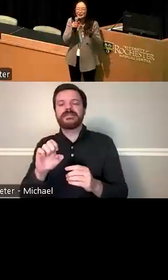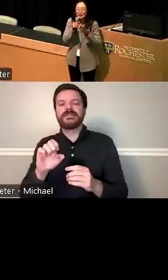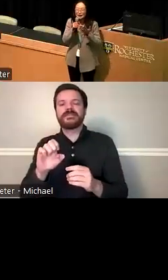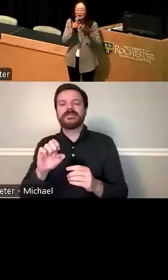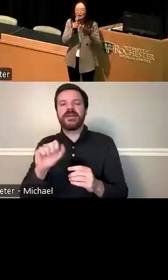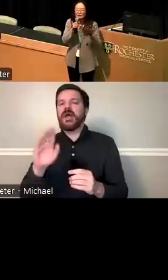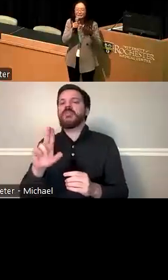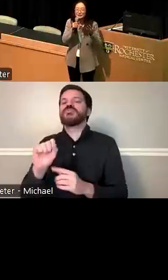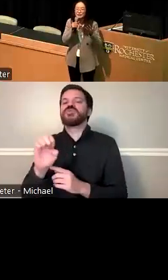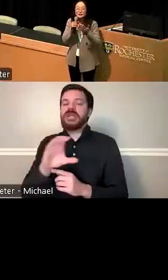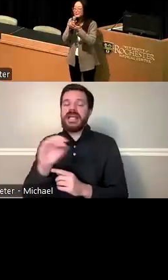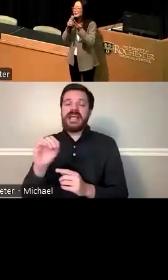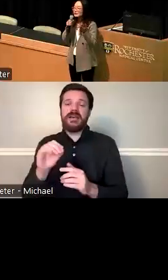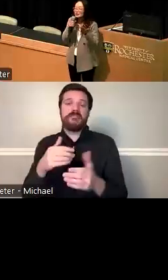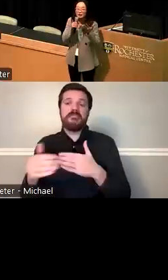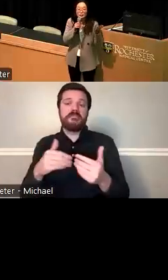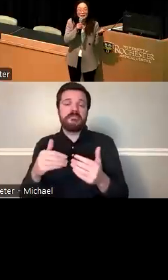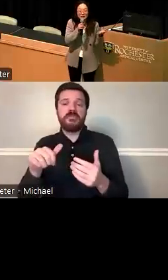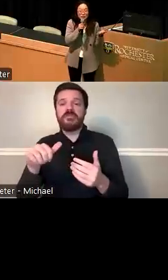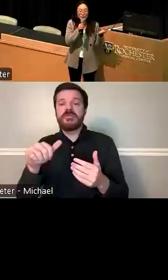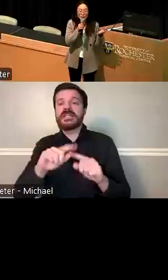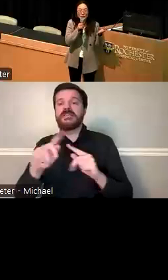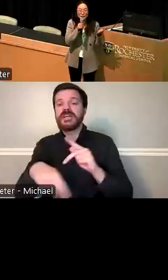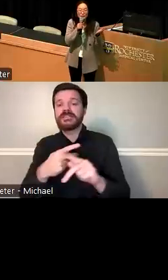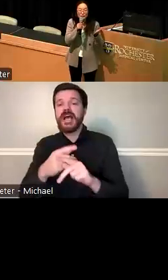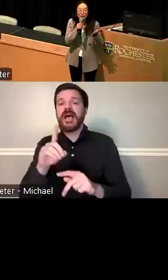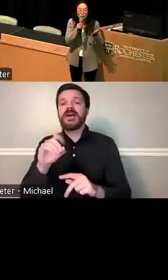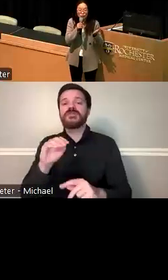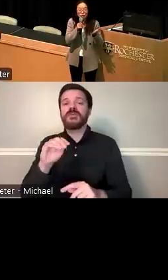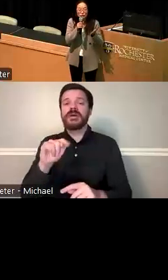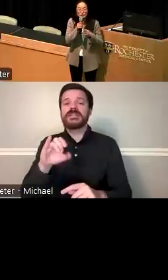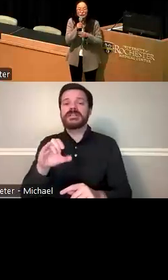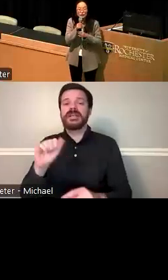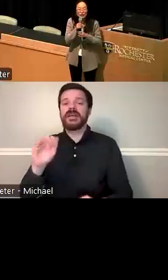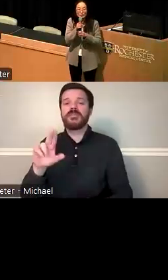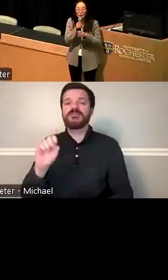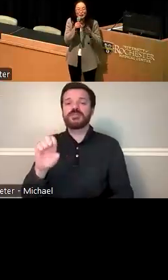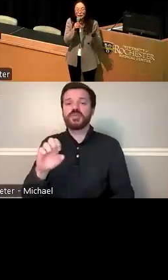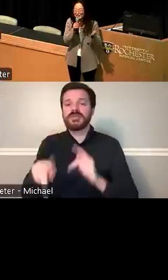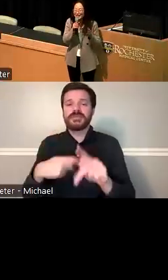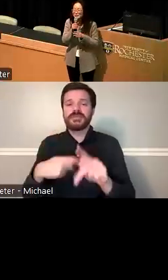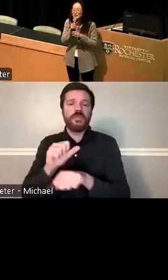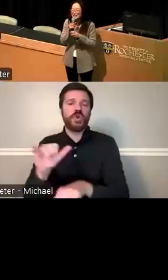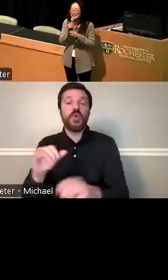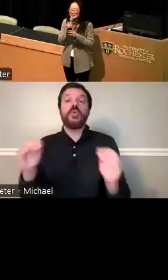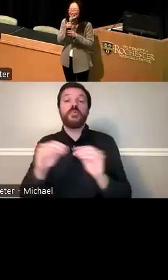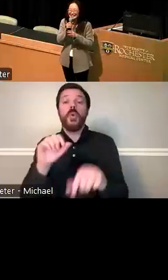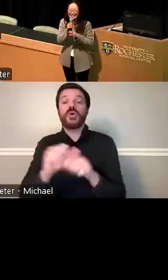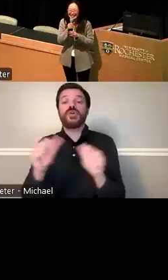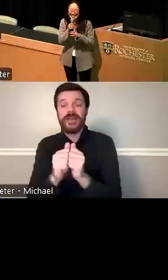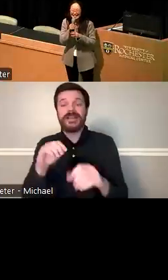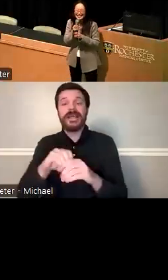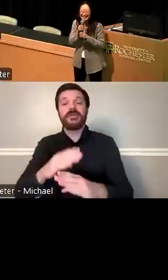even different types of domestic abuse type of work too. So the more we can work together in prevention, the